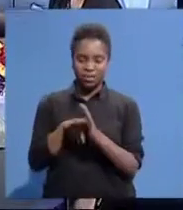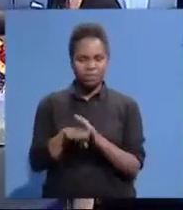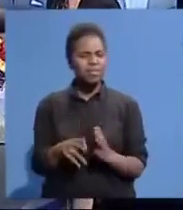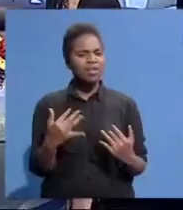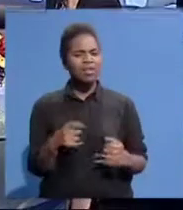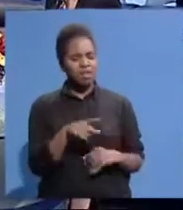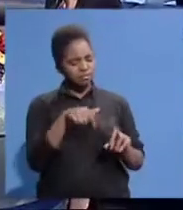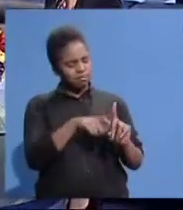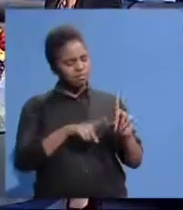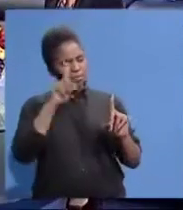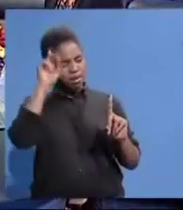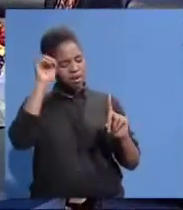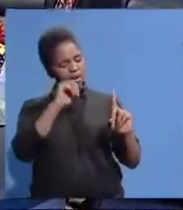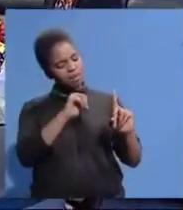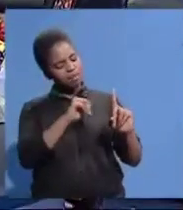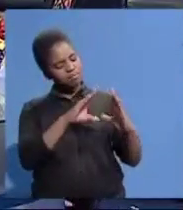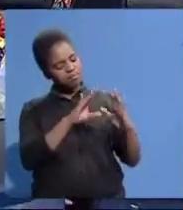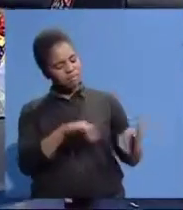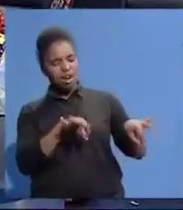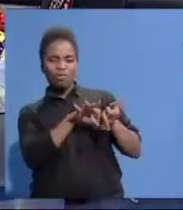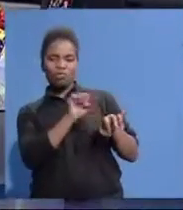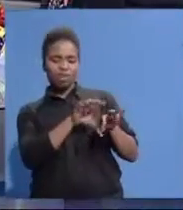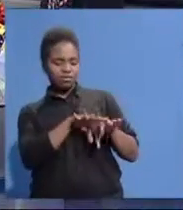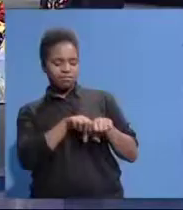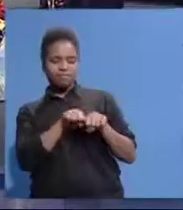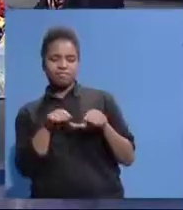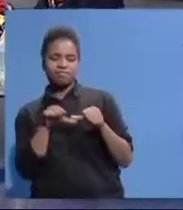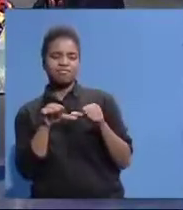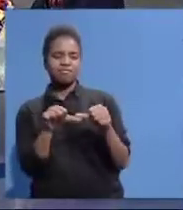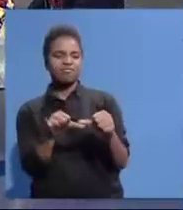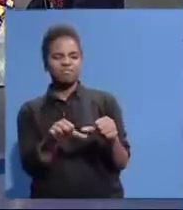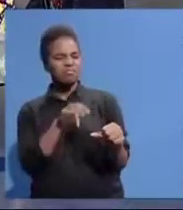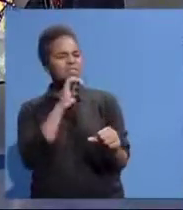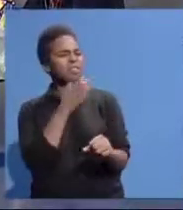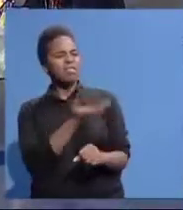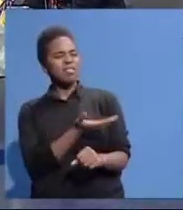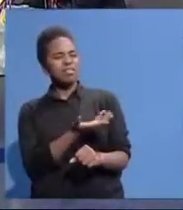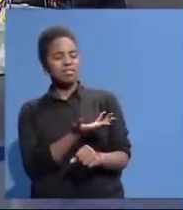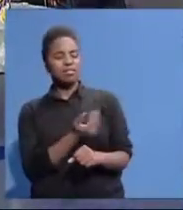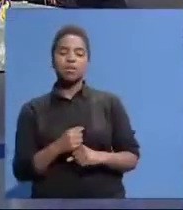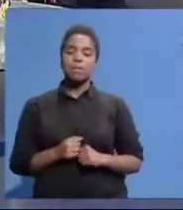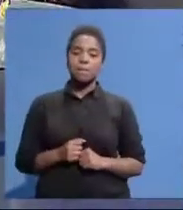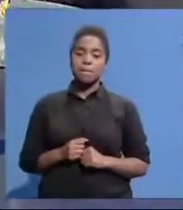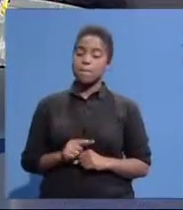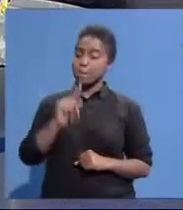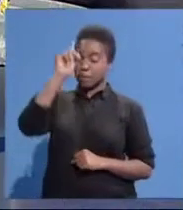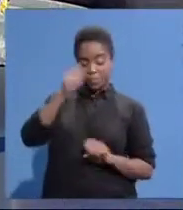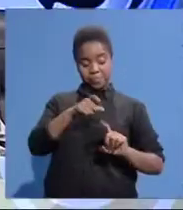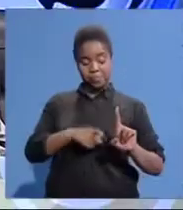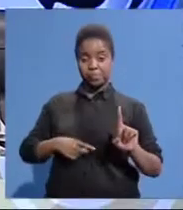that mean to you? Well, continuing with his legacy, I think is really for South Africans